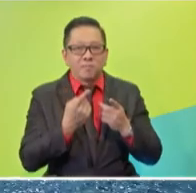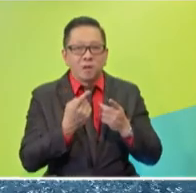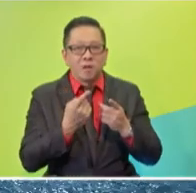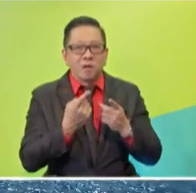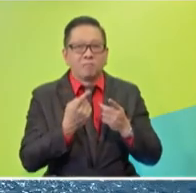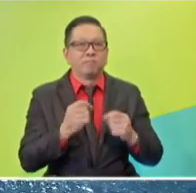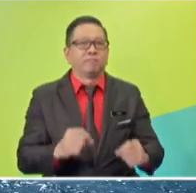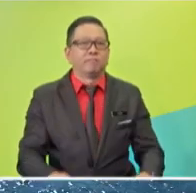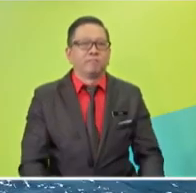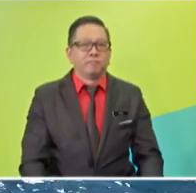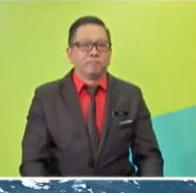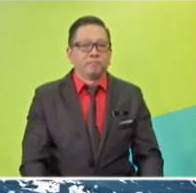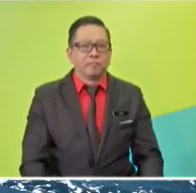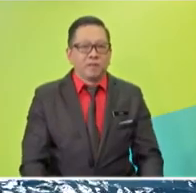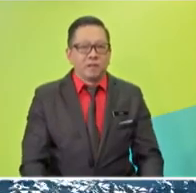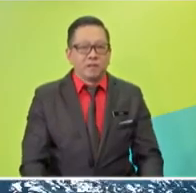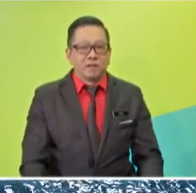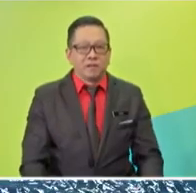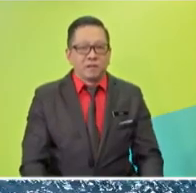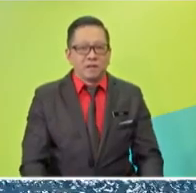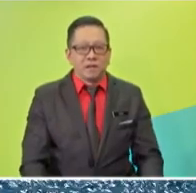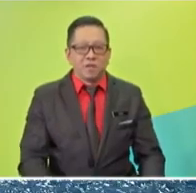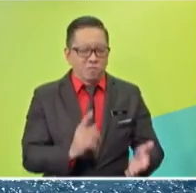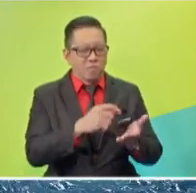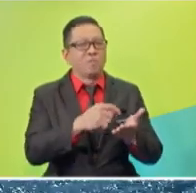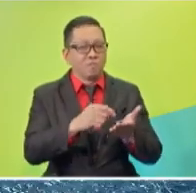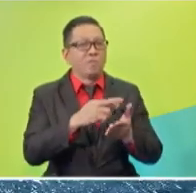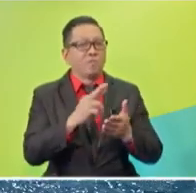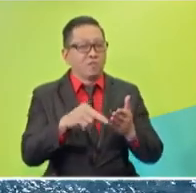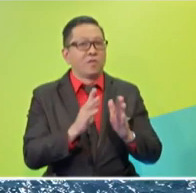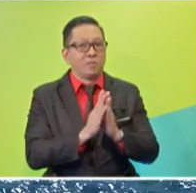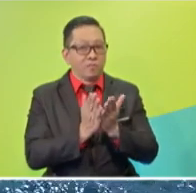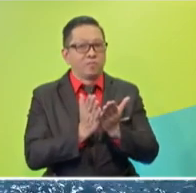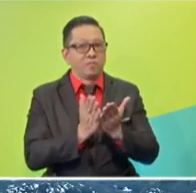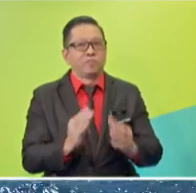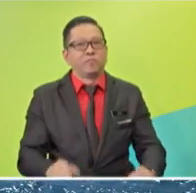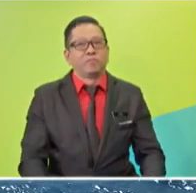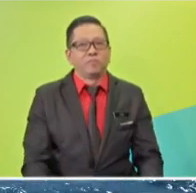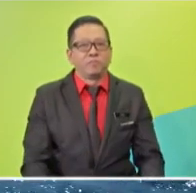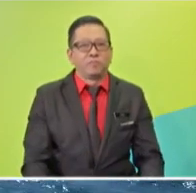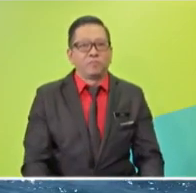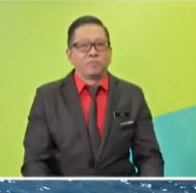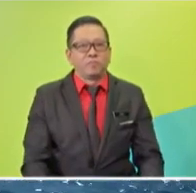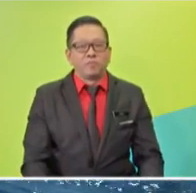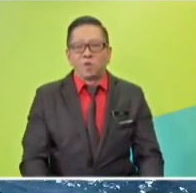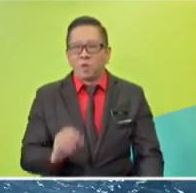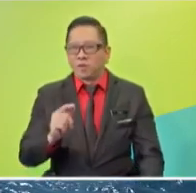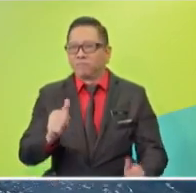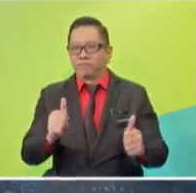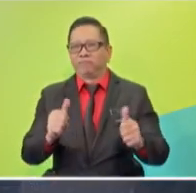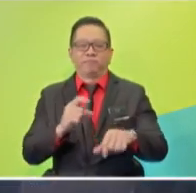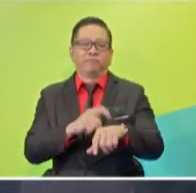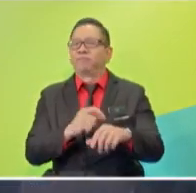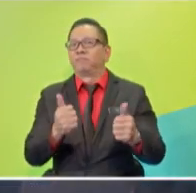a bowl. Then I write what I think in a notebook. All right, okay. Time's up.